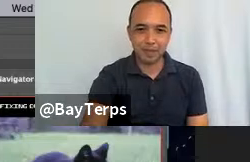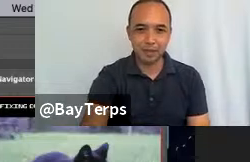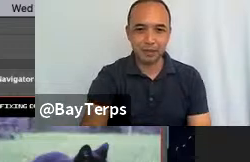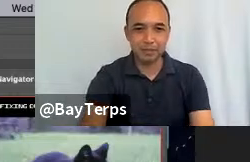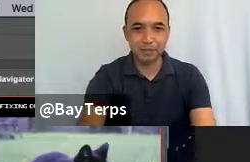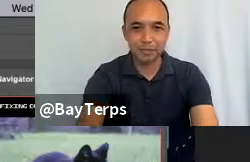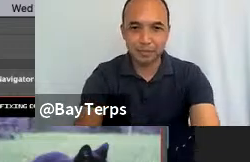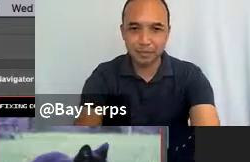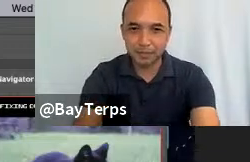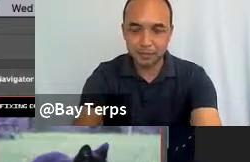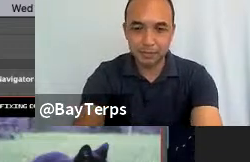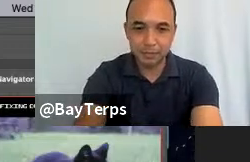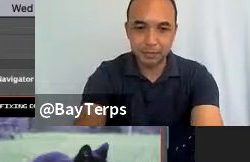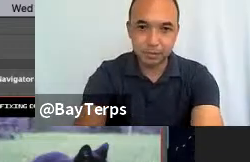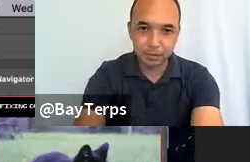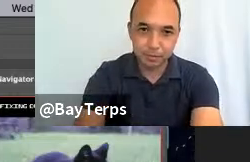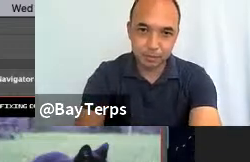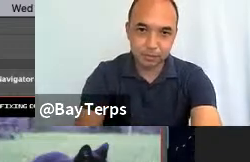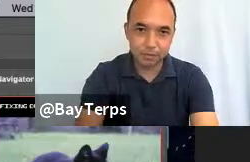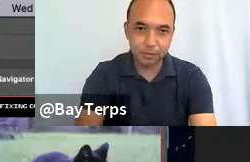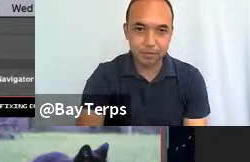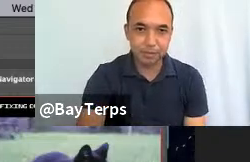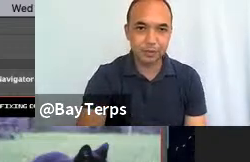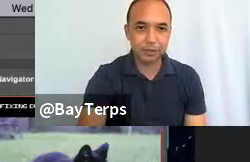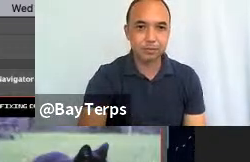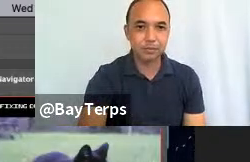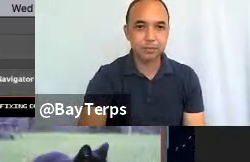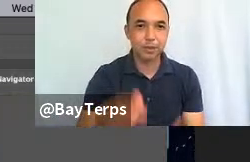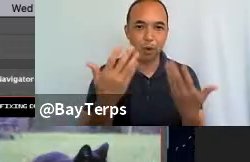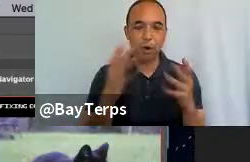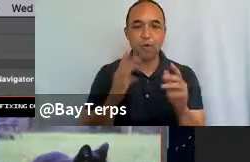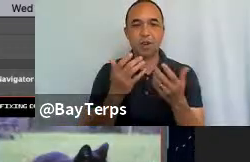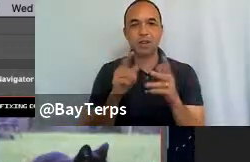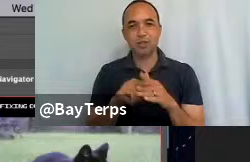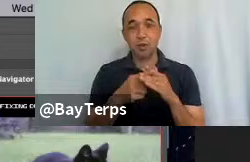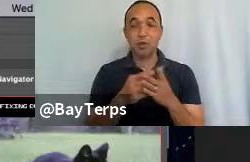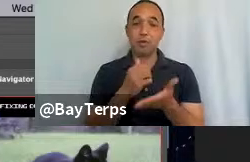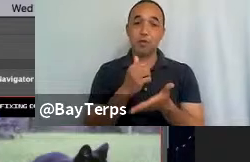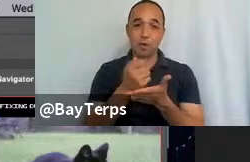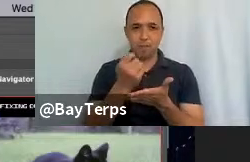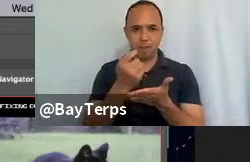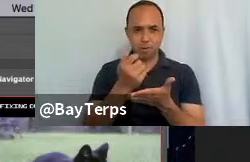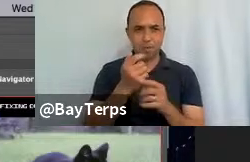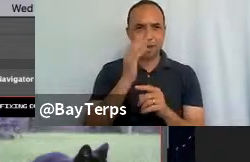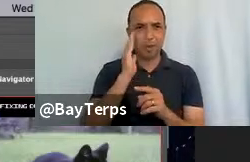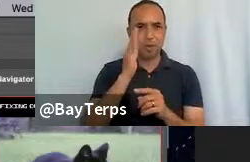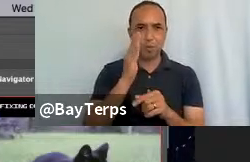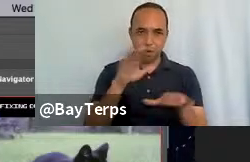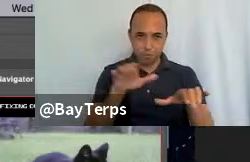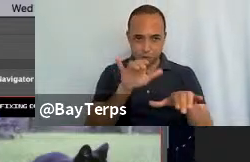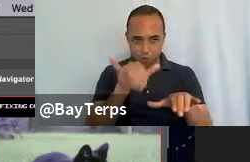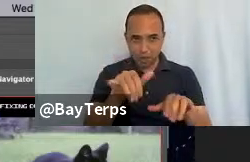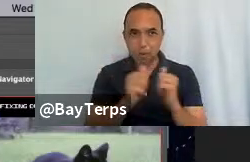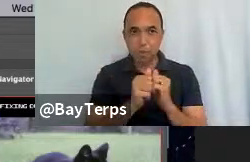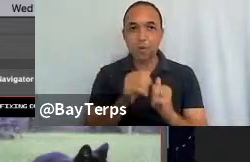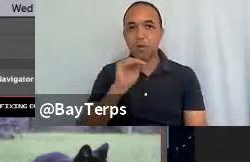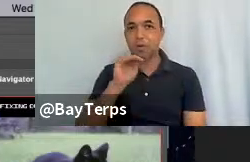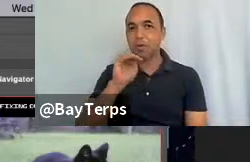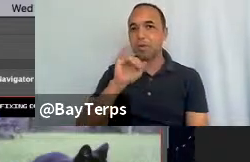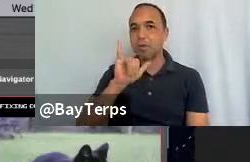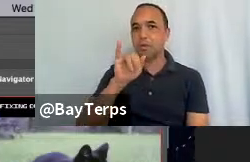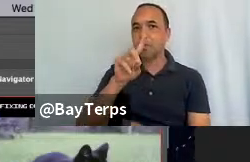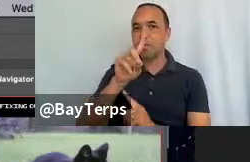And it's already starting to help a little bit. I'm going to do that with our midtones too. And again, this is all